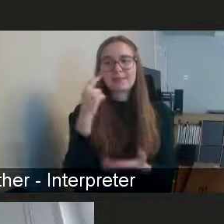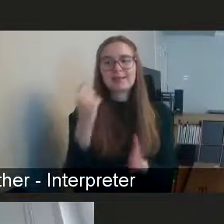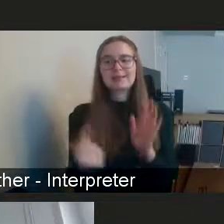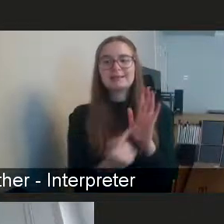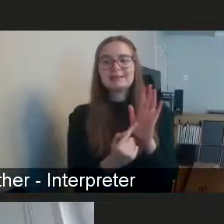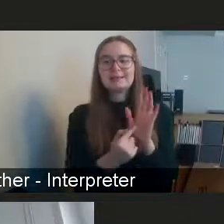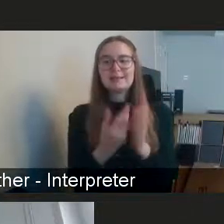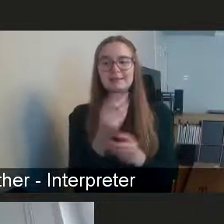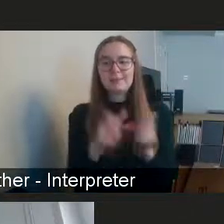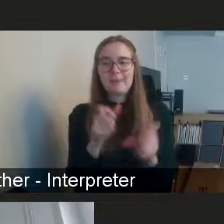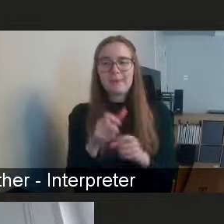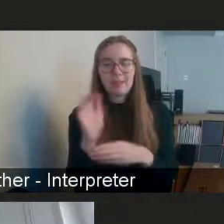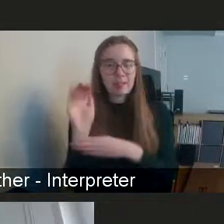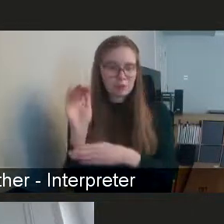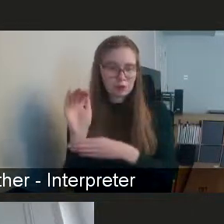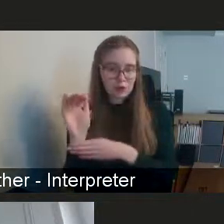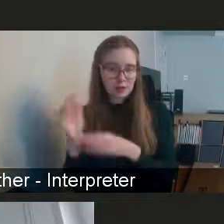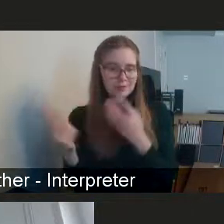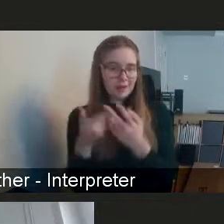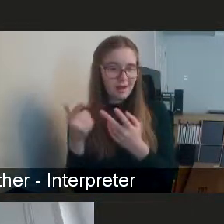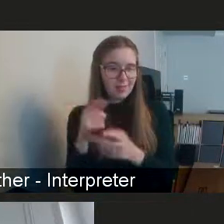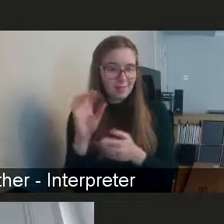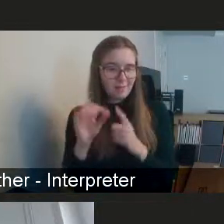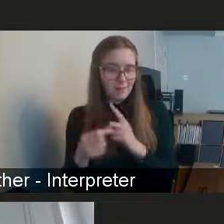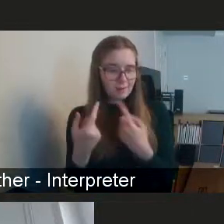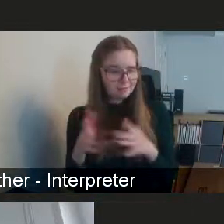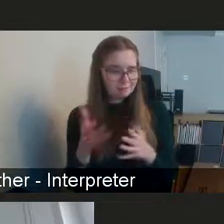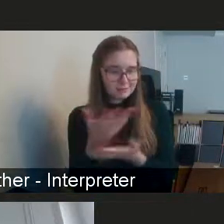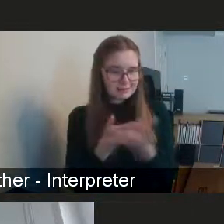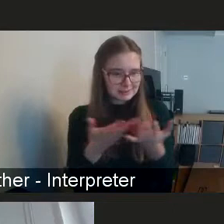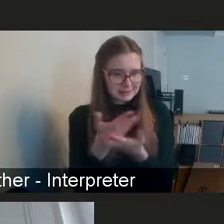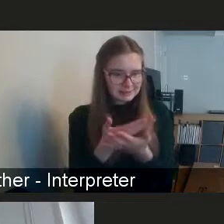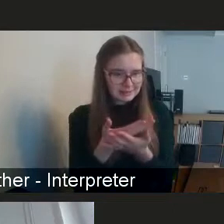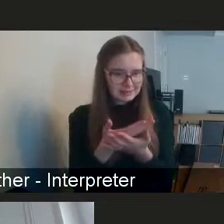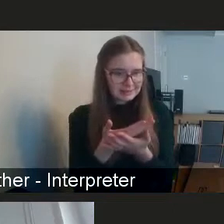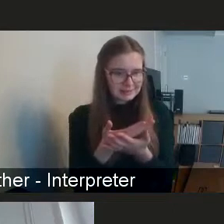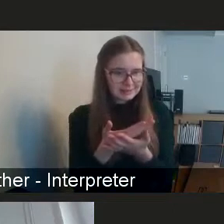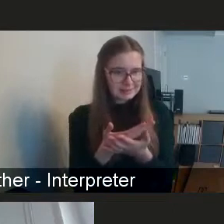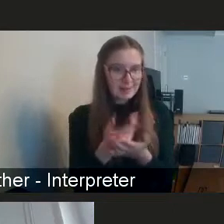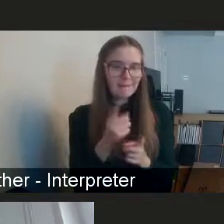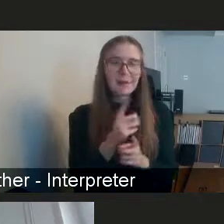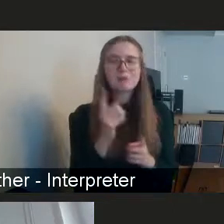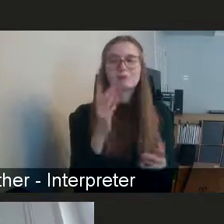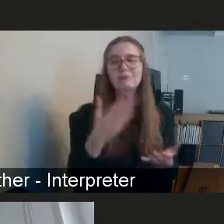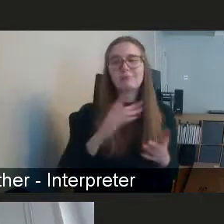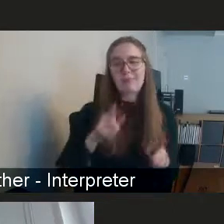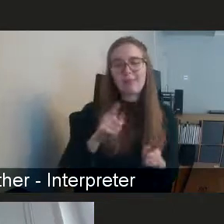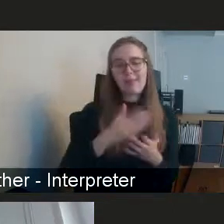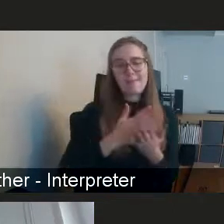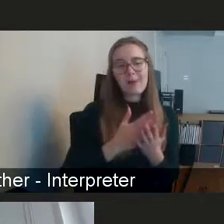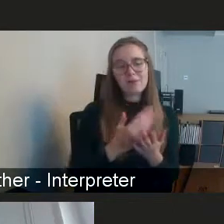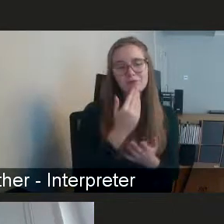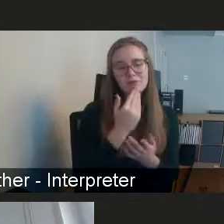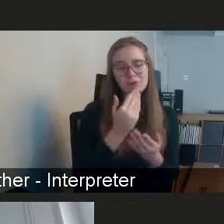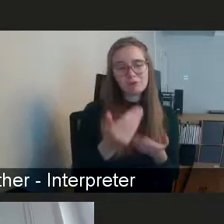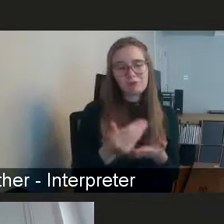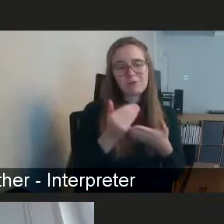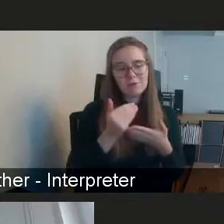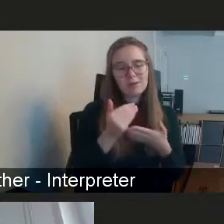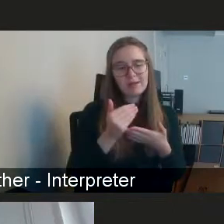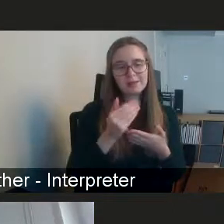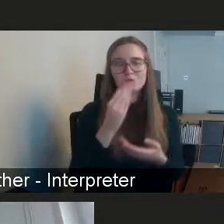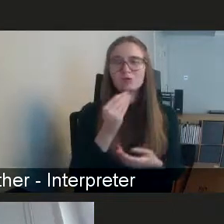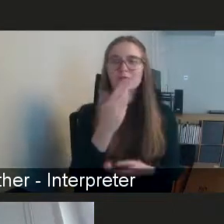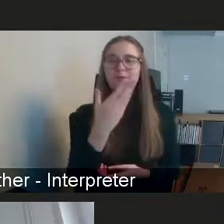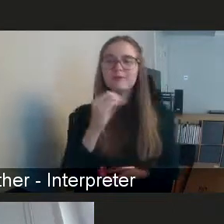because from the other point, which we haven't discussed, even though part of green recovery is utilizing 50% of the population,